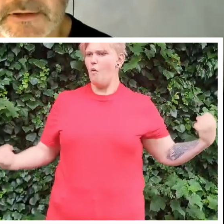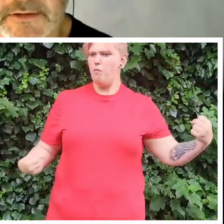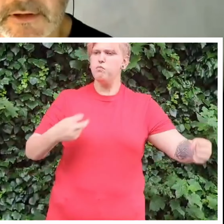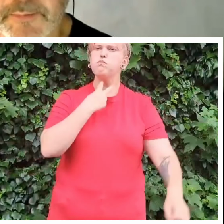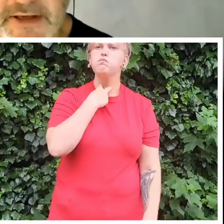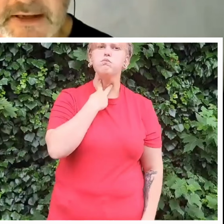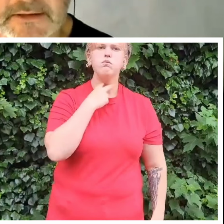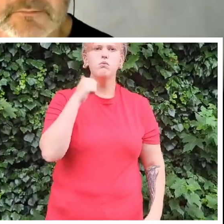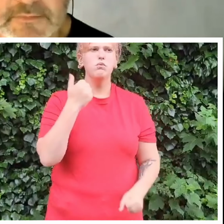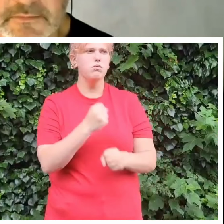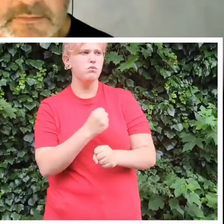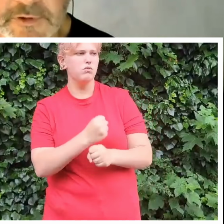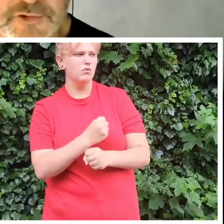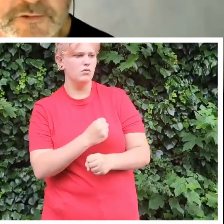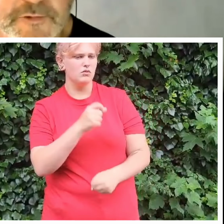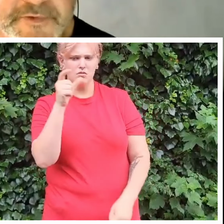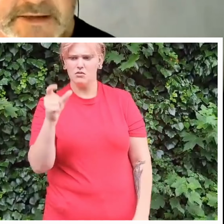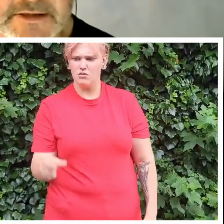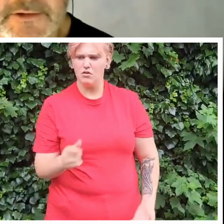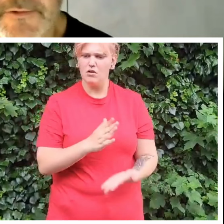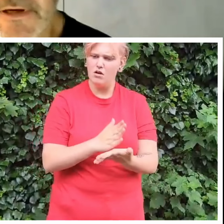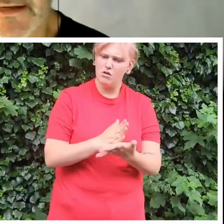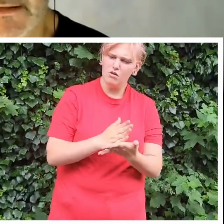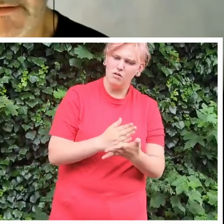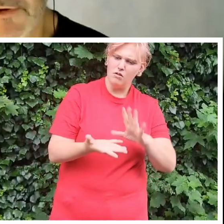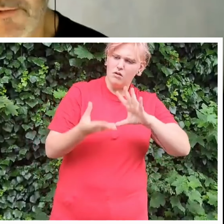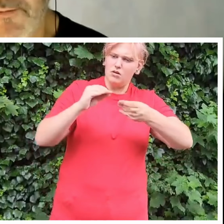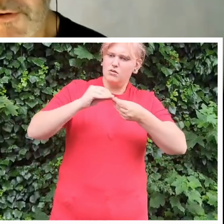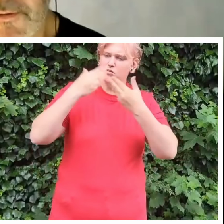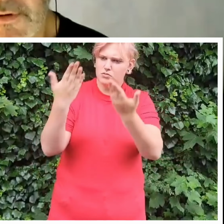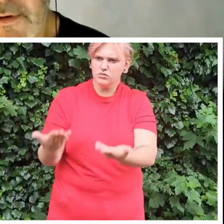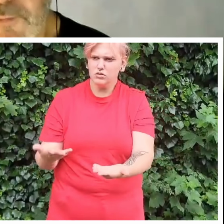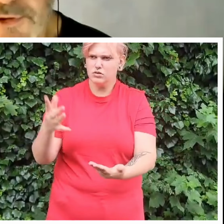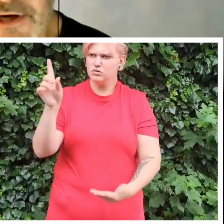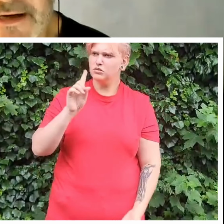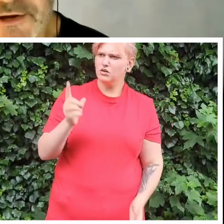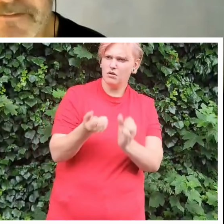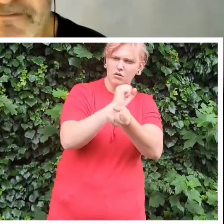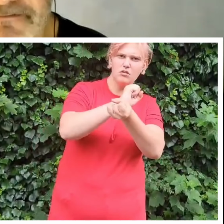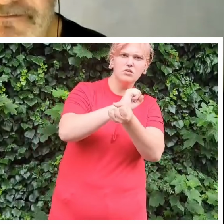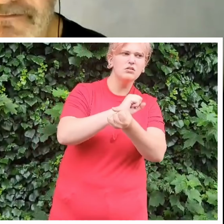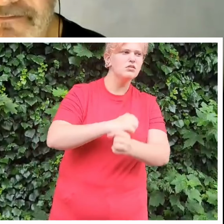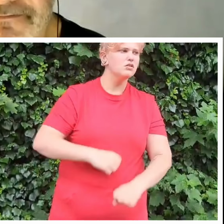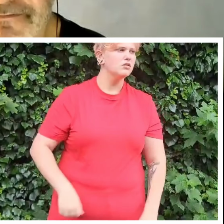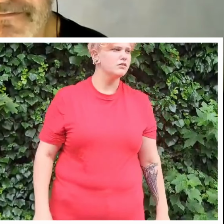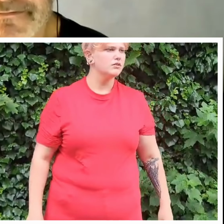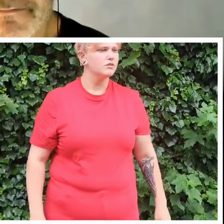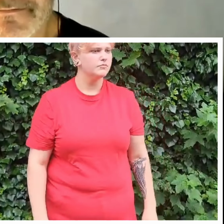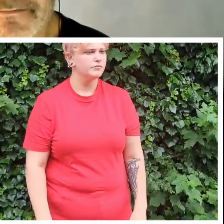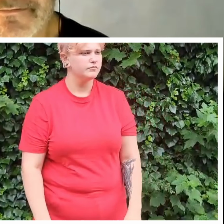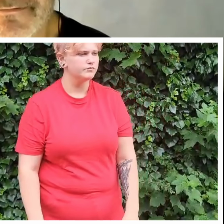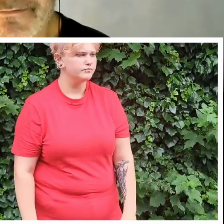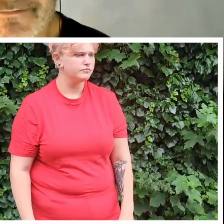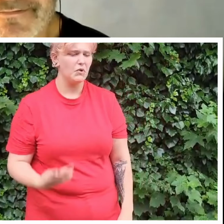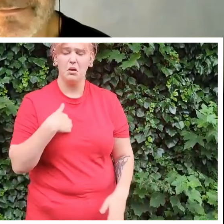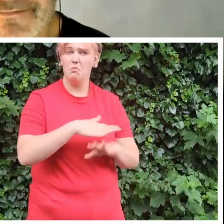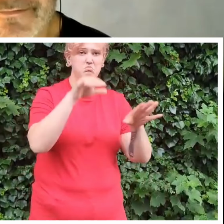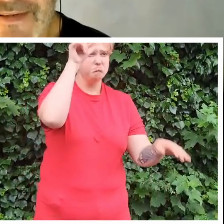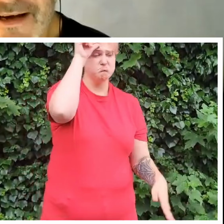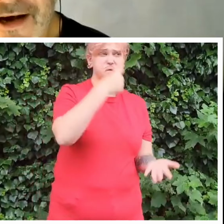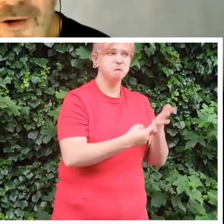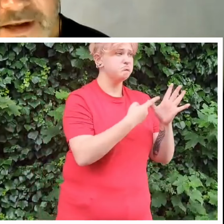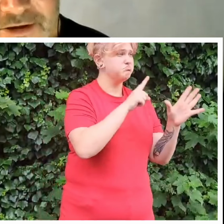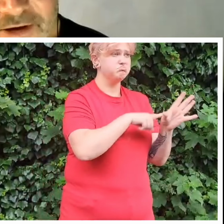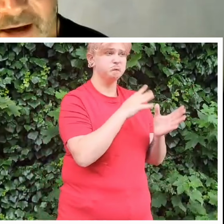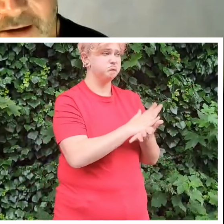voice and being the true, authentic, creative you? What's changed? I don't know, Ray, to